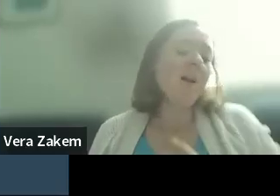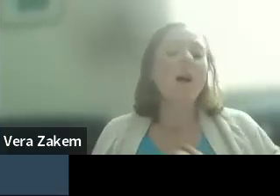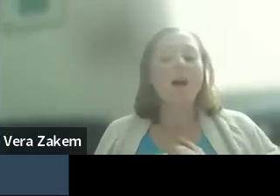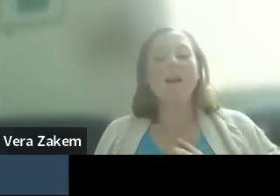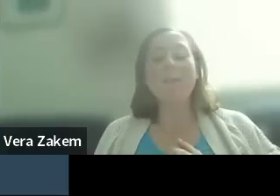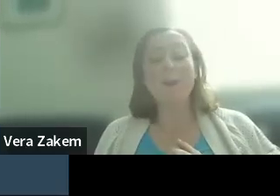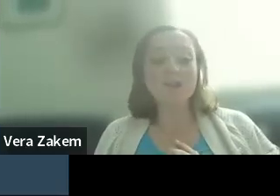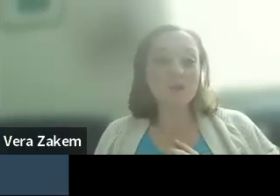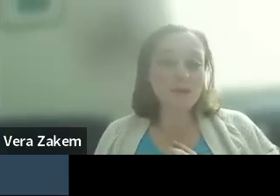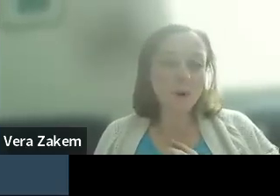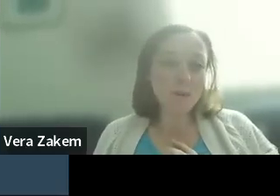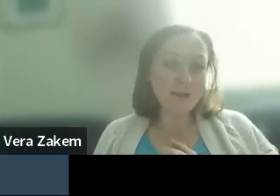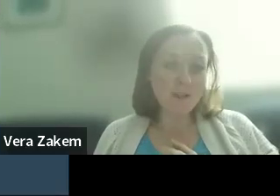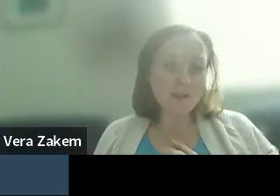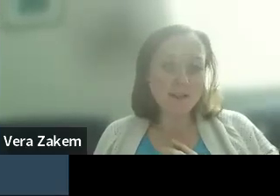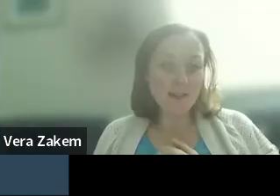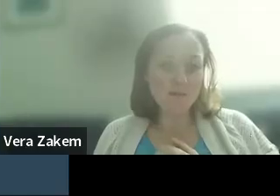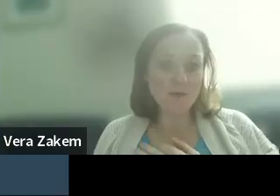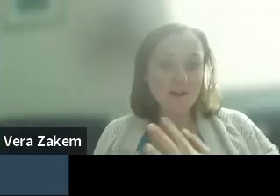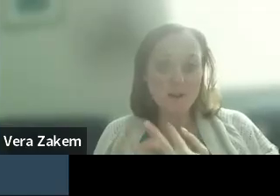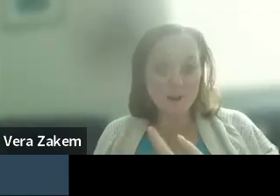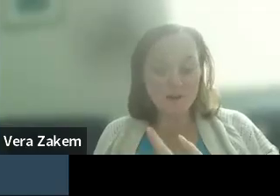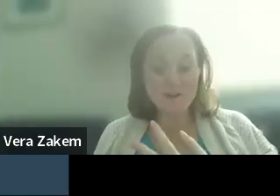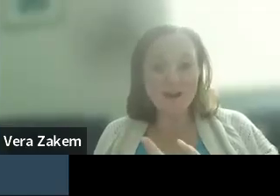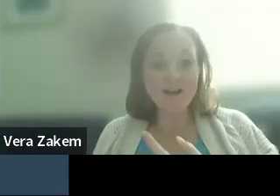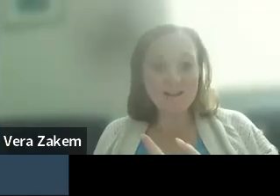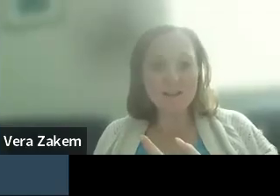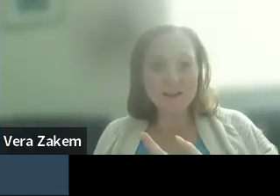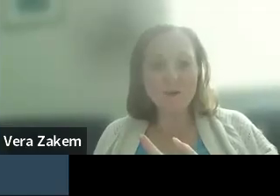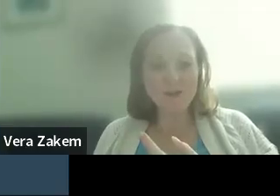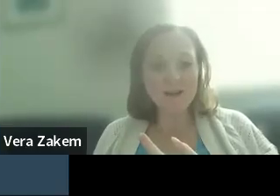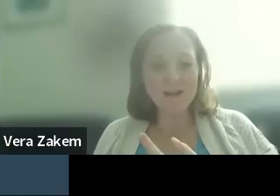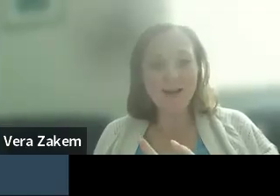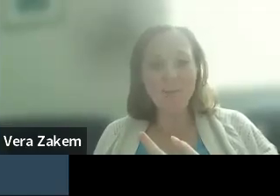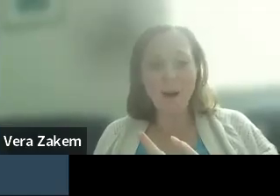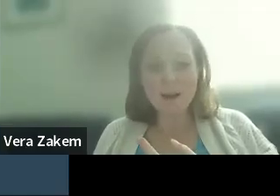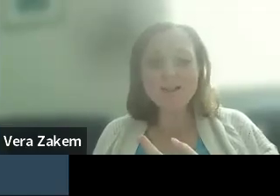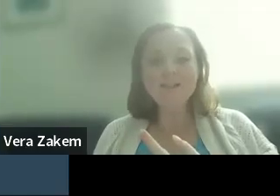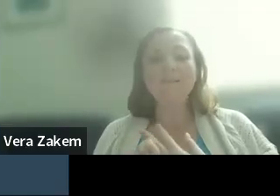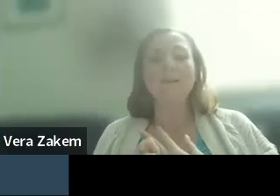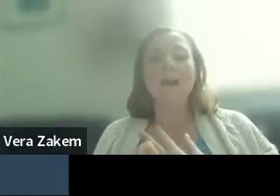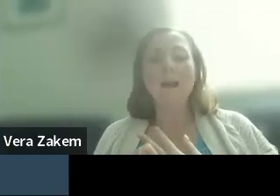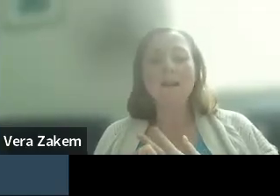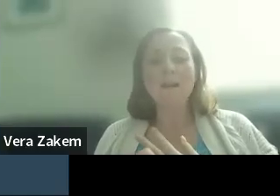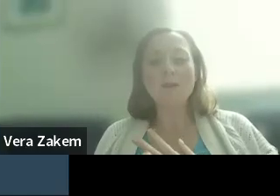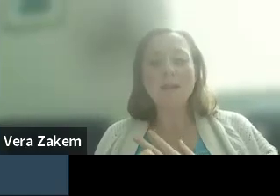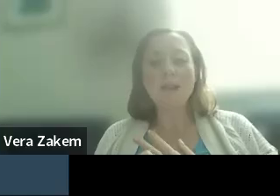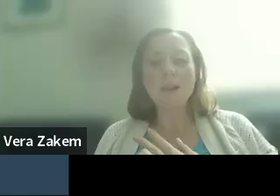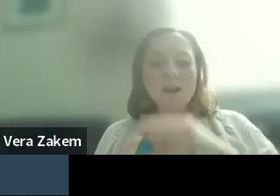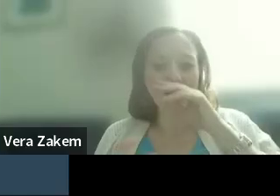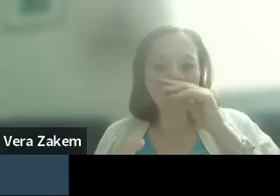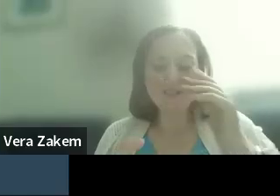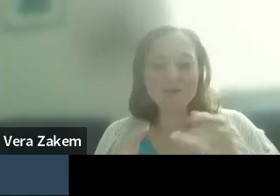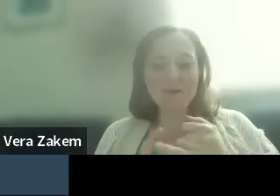people in partnership with departments and agencies in California. The second is this emerging tech bucket that you